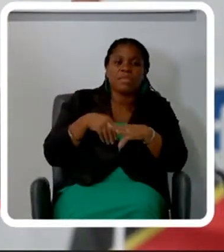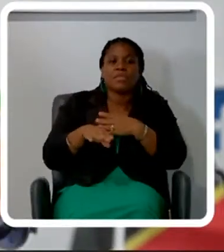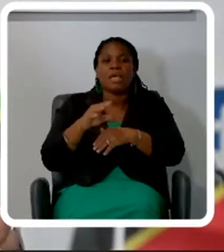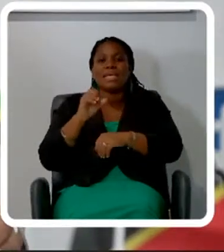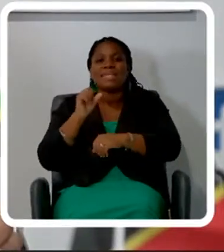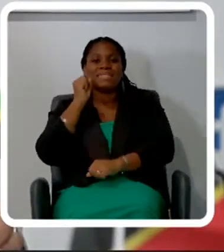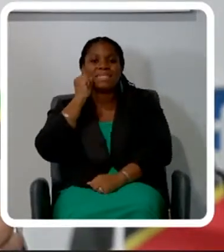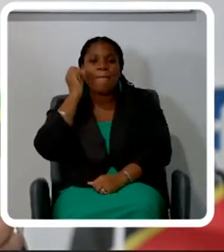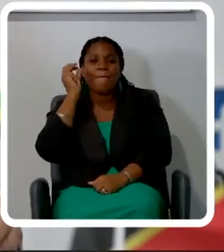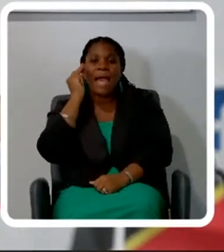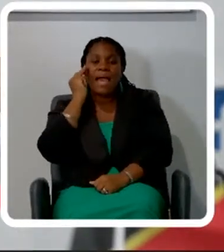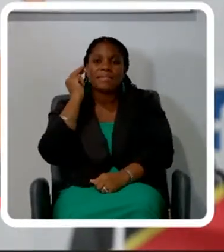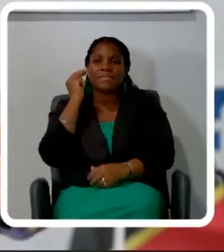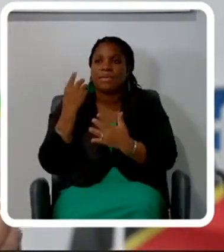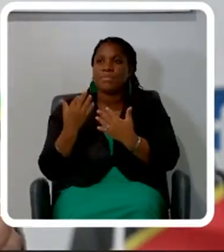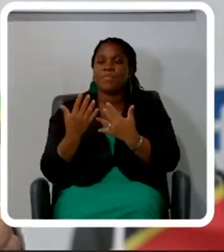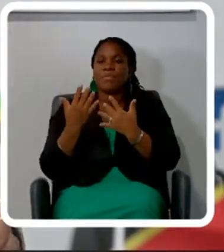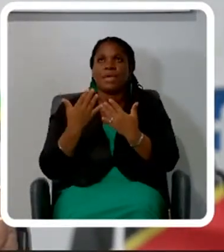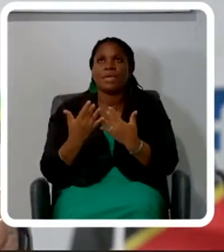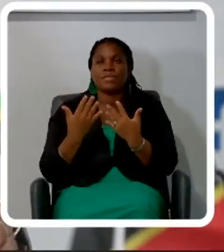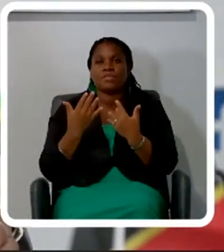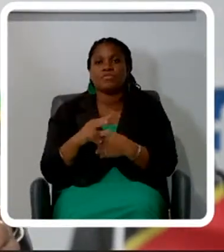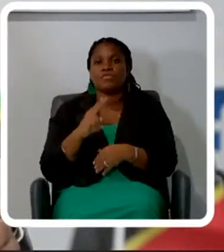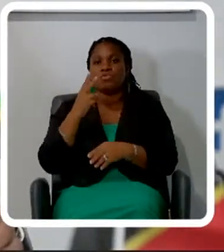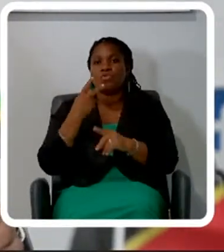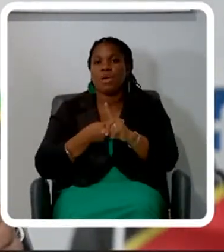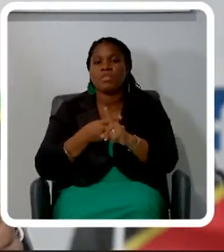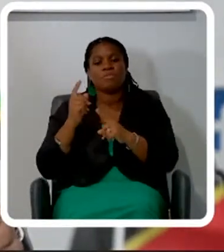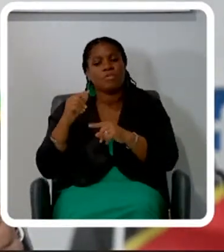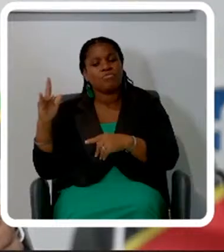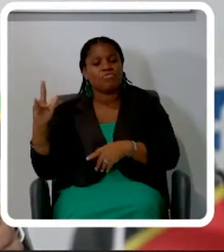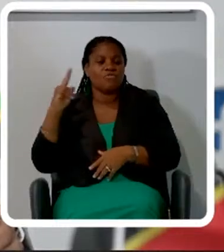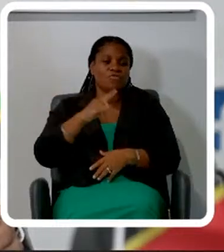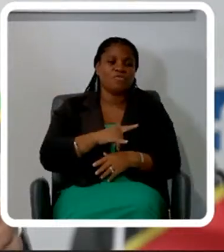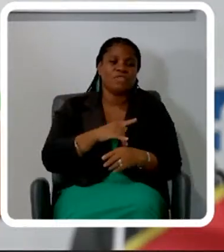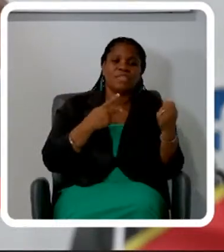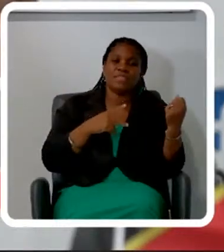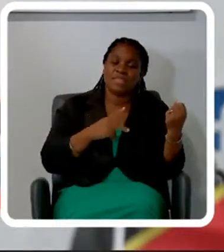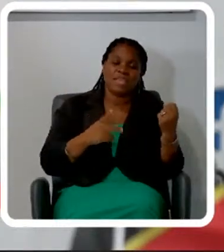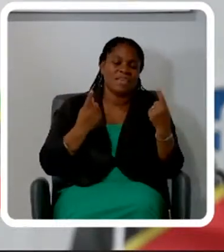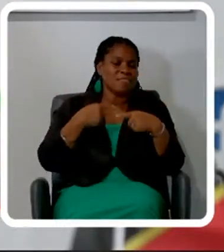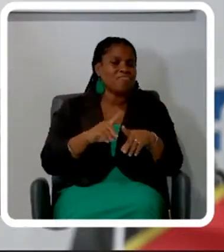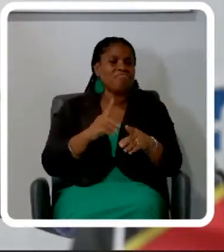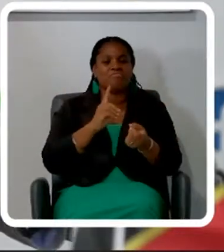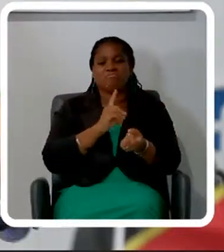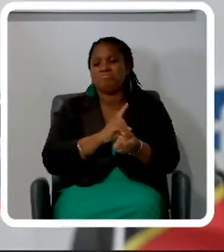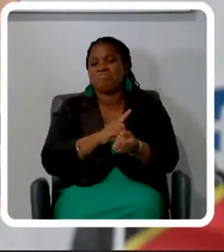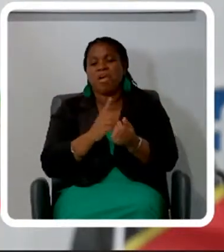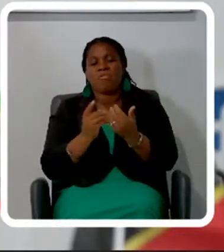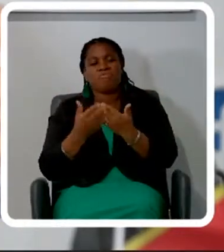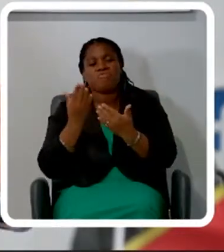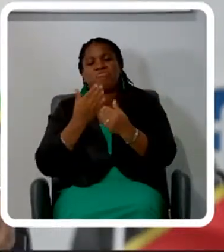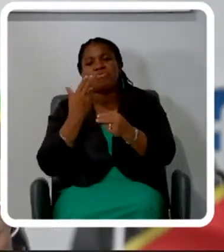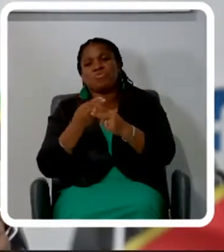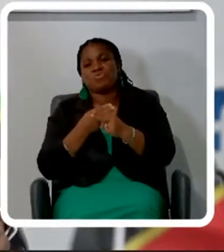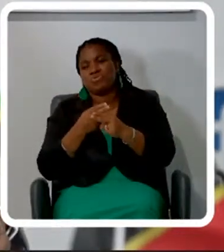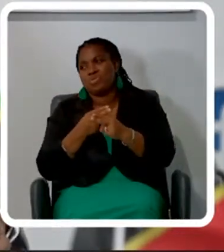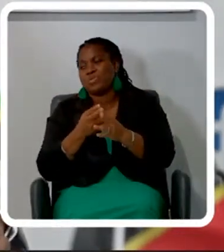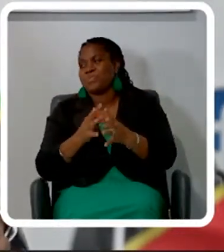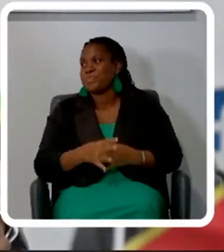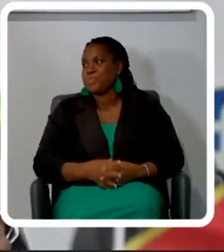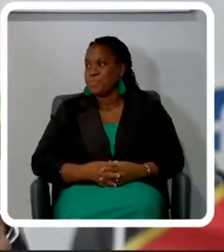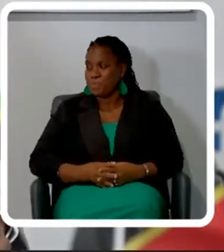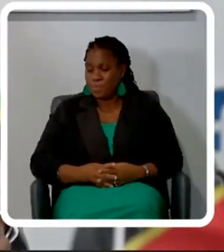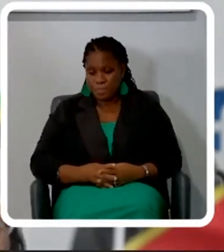list is 2 months. So why can't I call St. Kitts and get on the list? You might be able to get on the list earlier at the right cost. You come to St. Kitts our fee, you come to St. Kitts and do